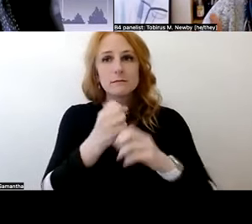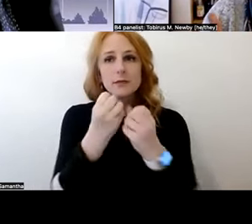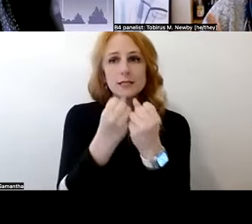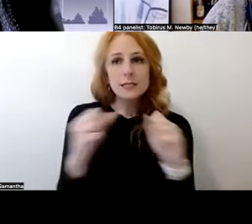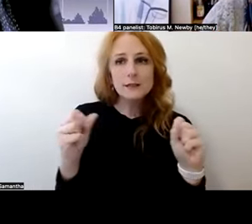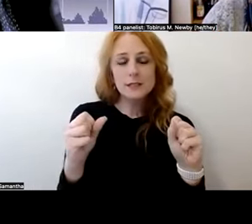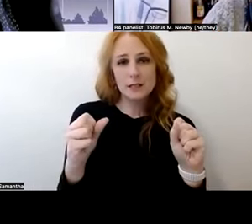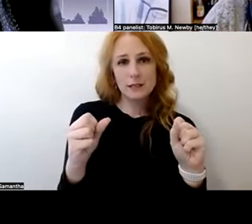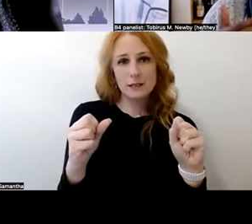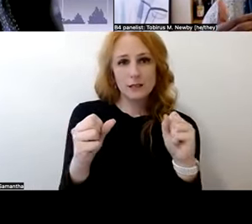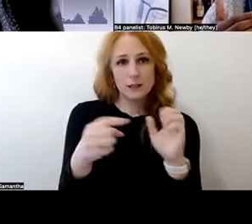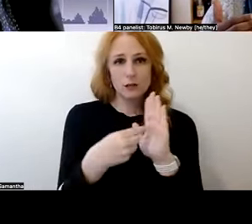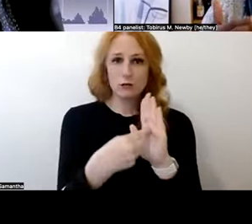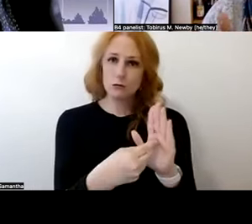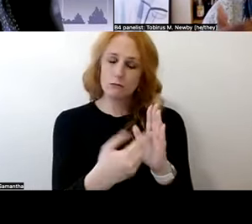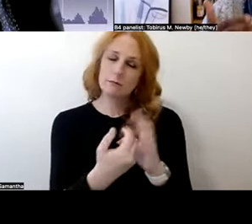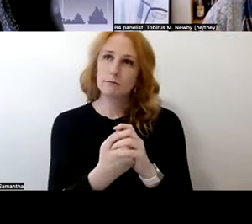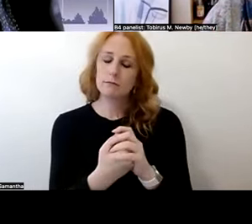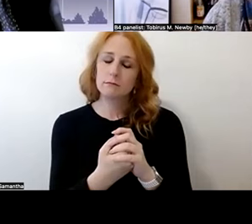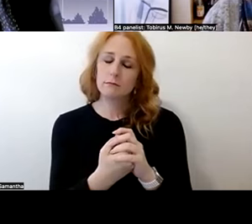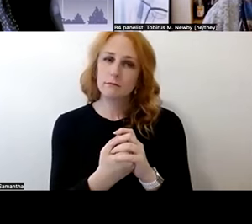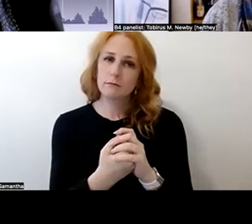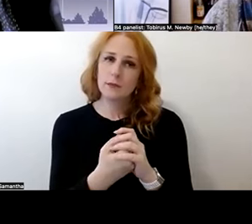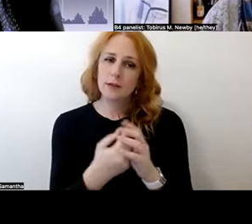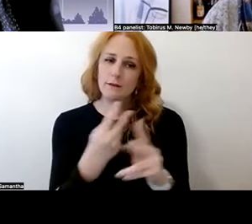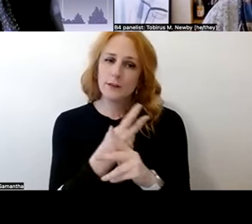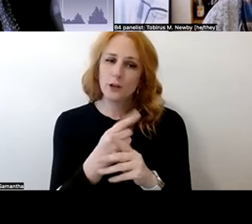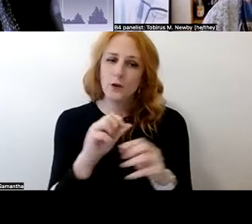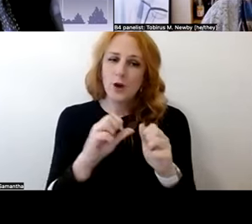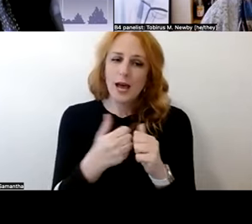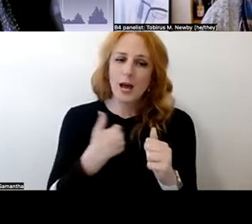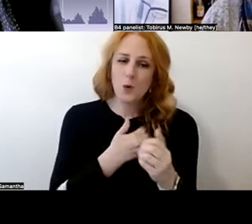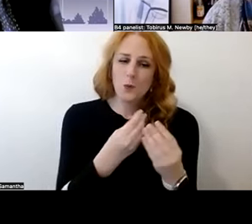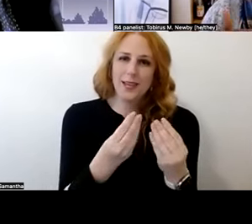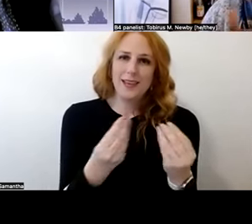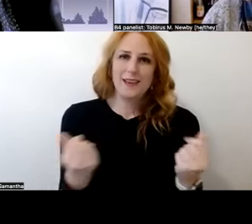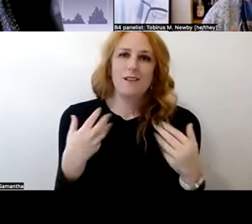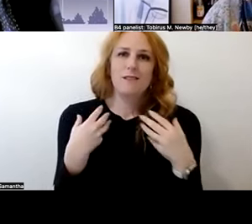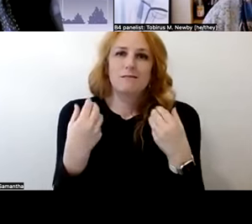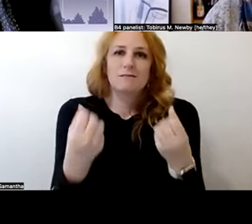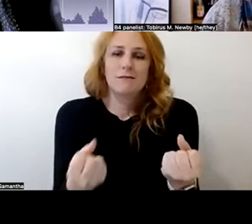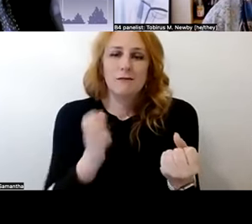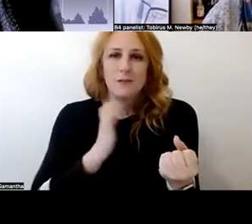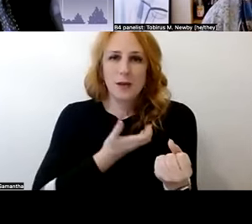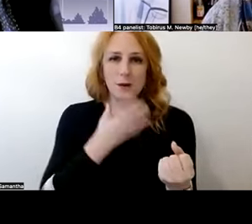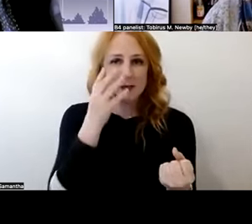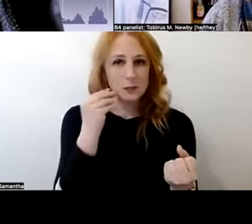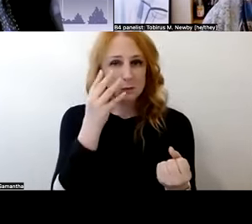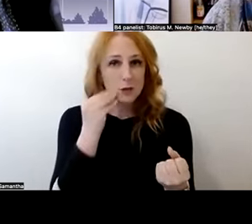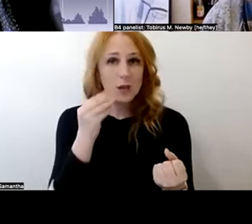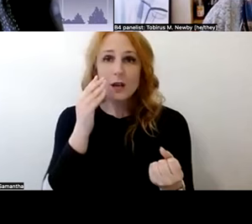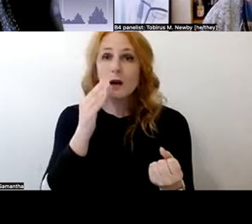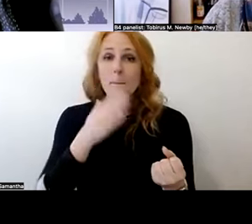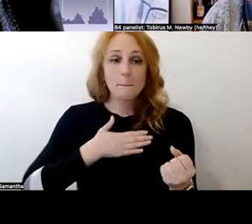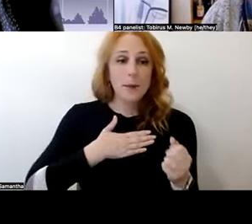can heal from the experiences we've had. And knowing that that path towards healing will look different for